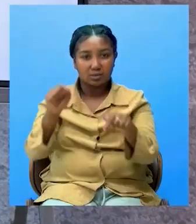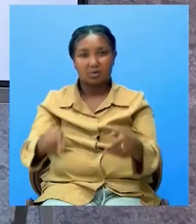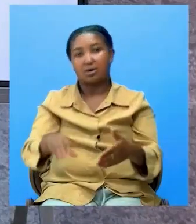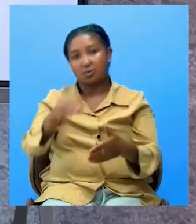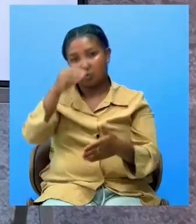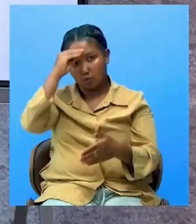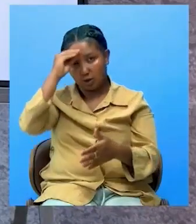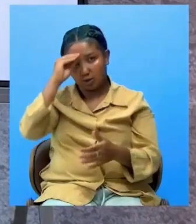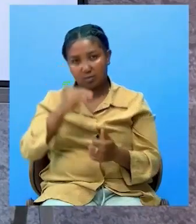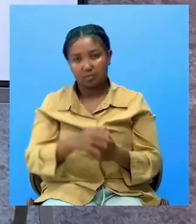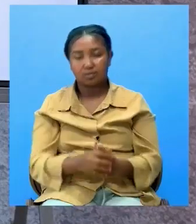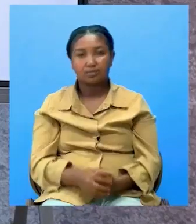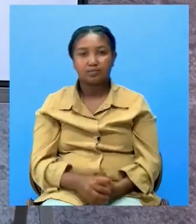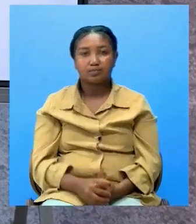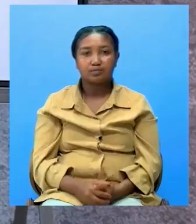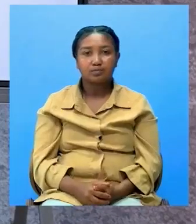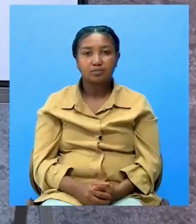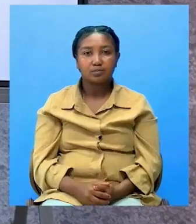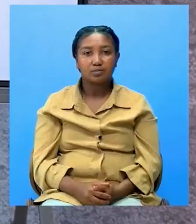today.